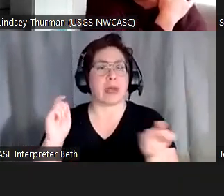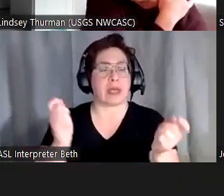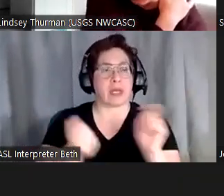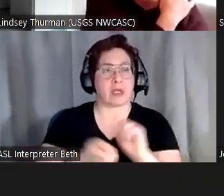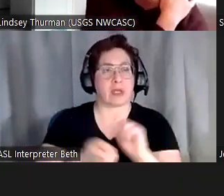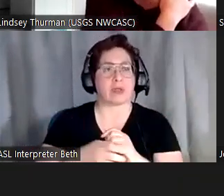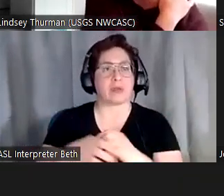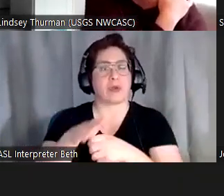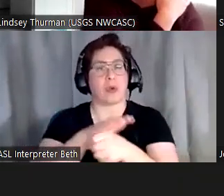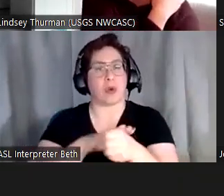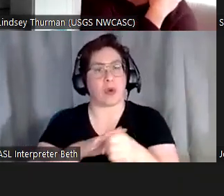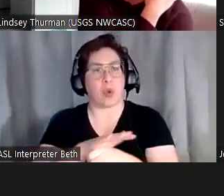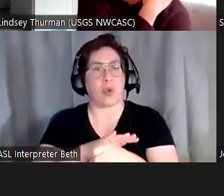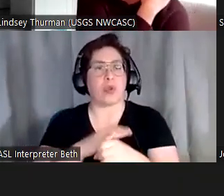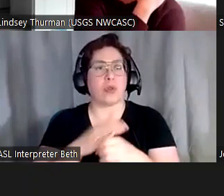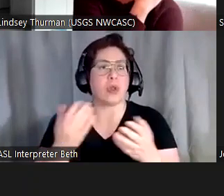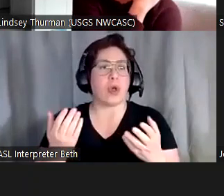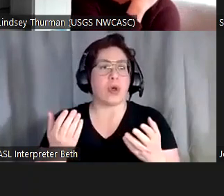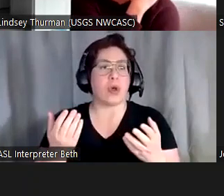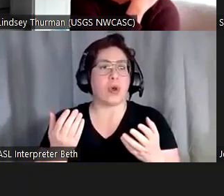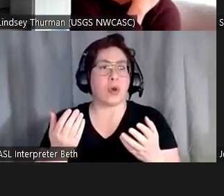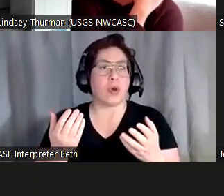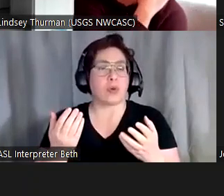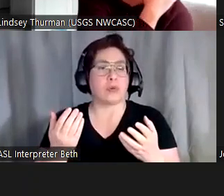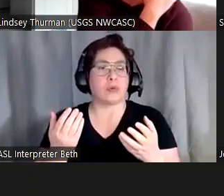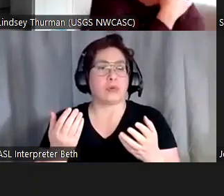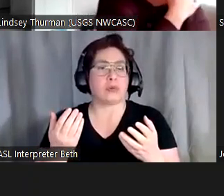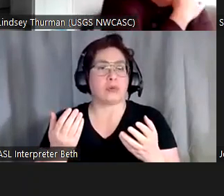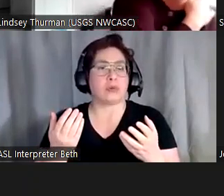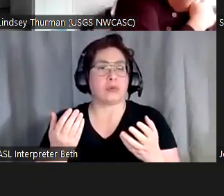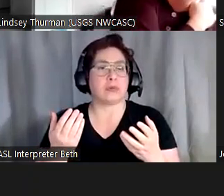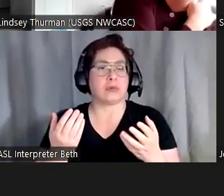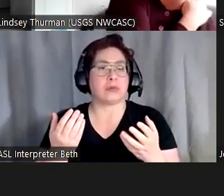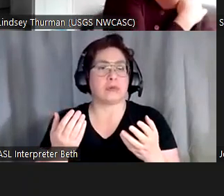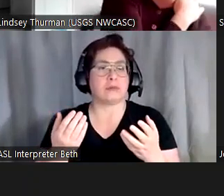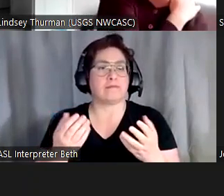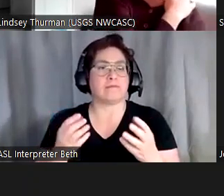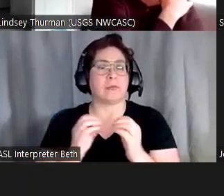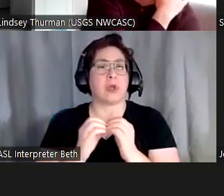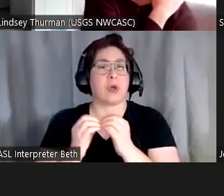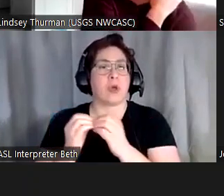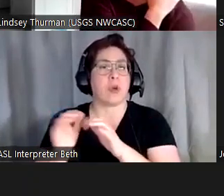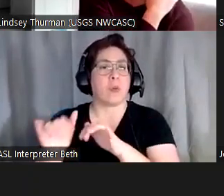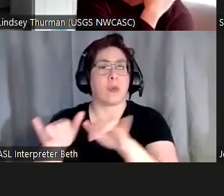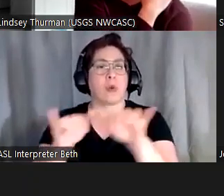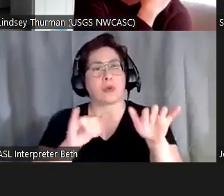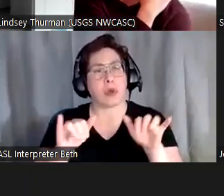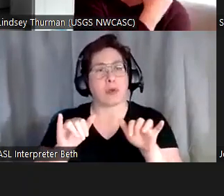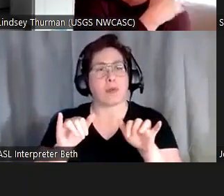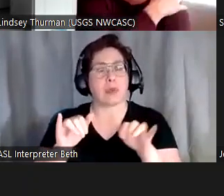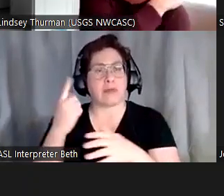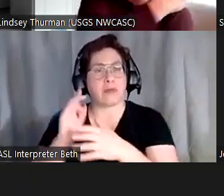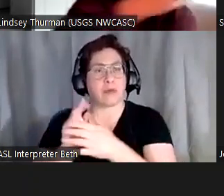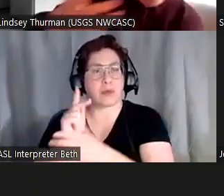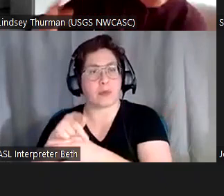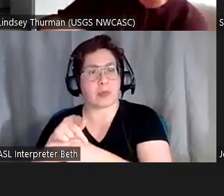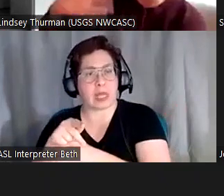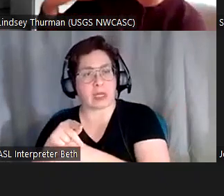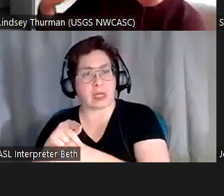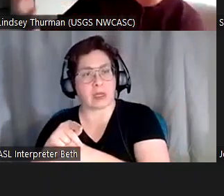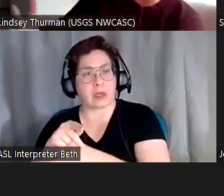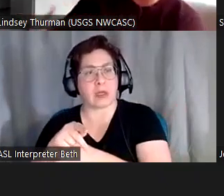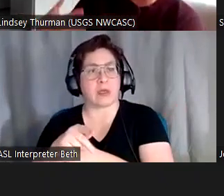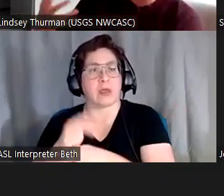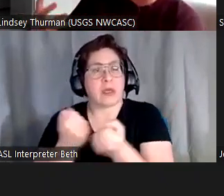which is proposed commonly in is being more commonly proposed in the plant world, supporting that